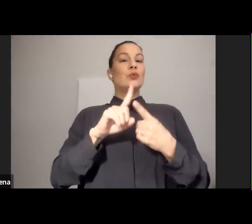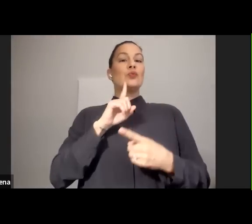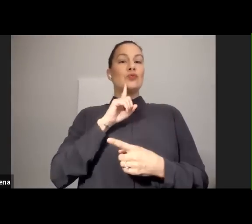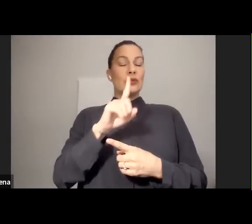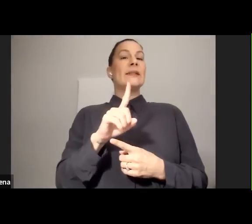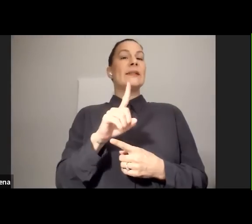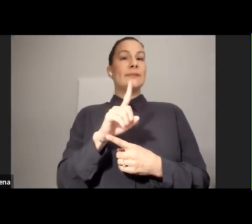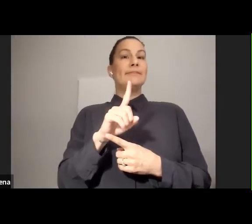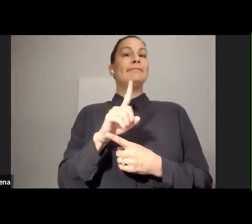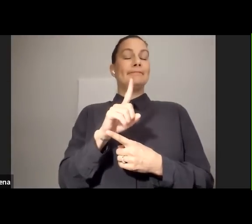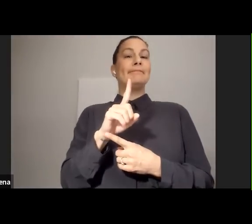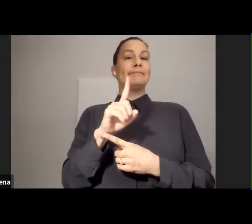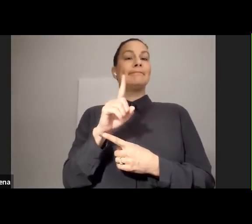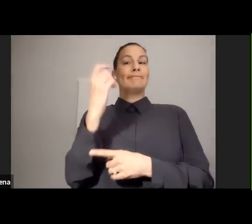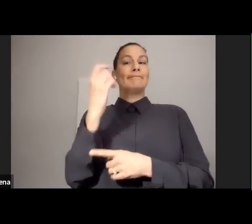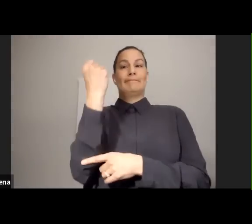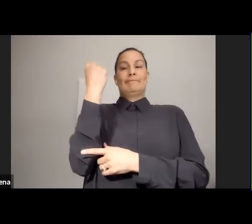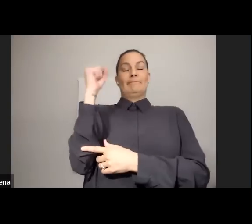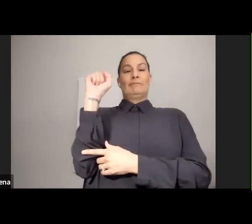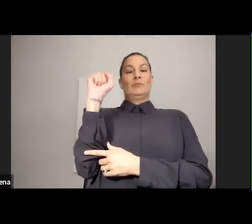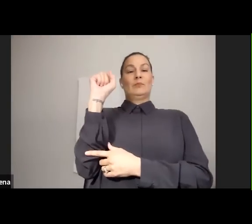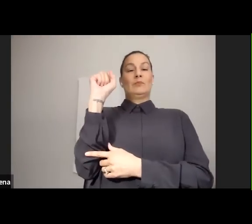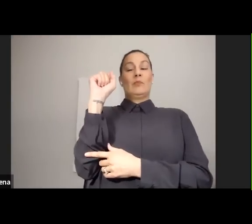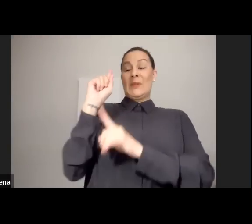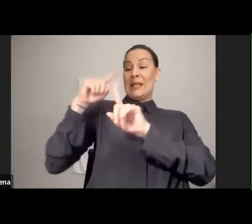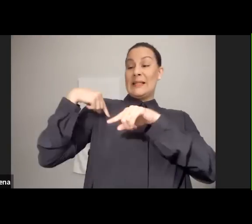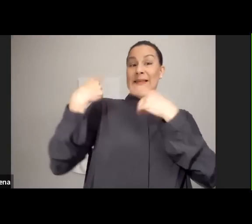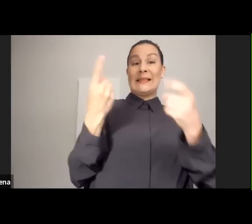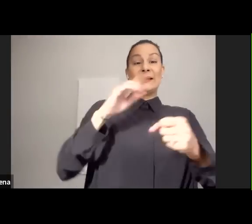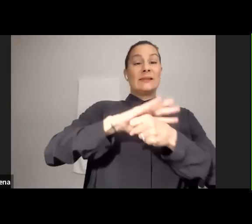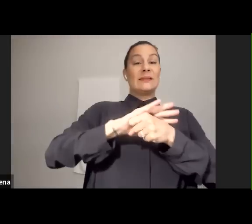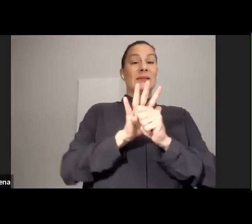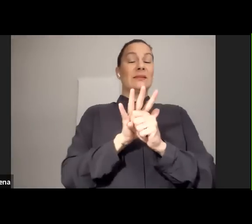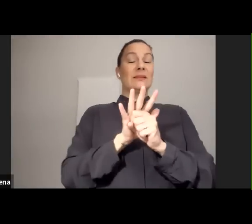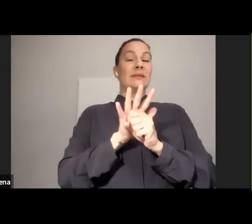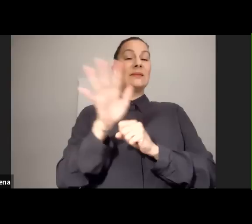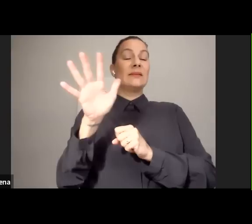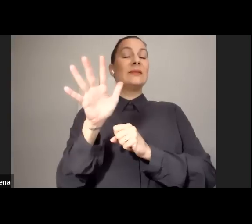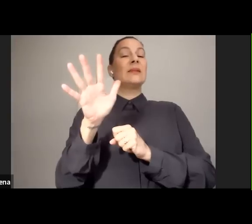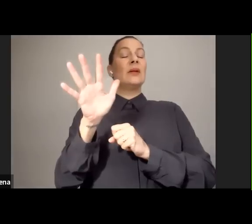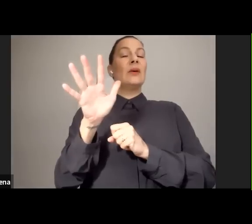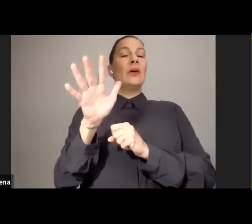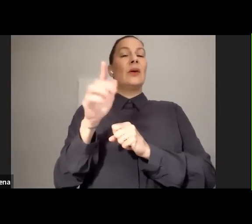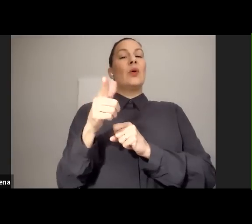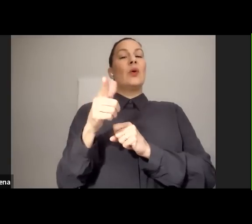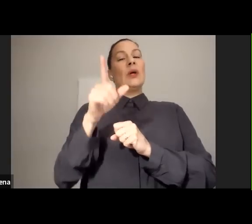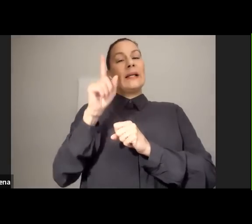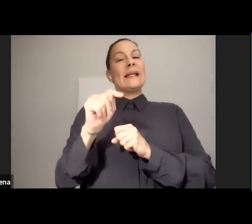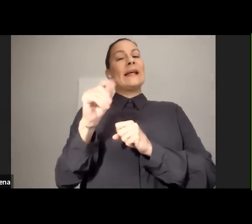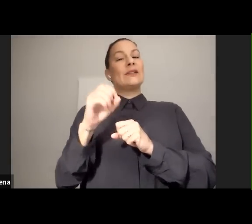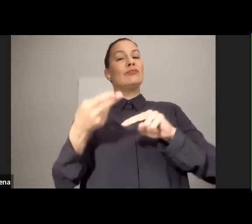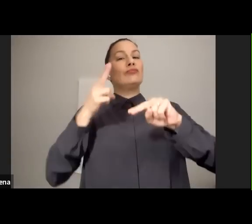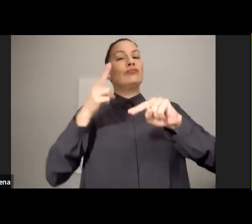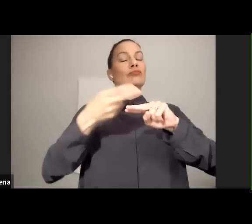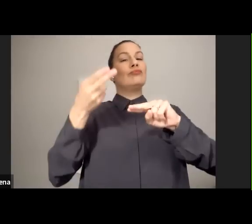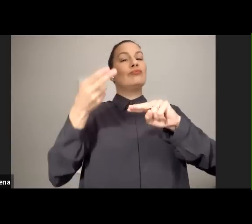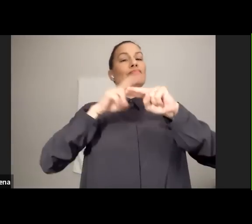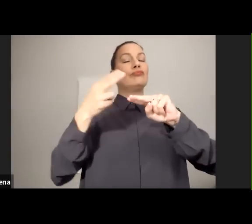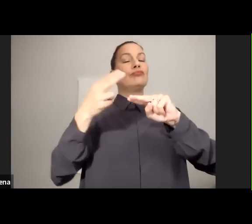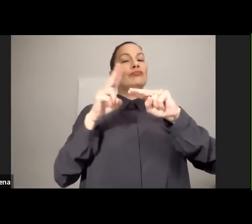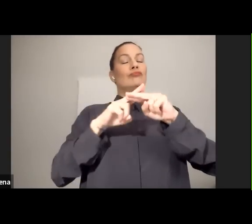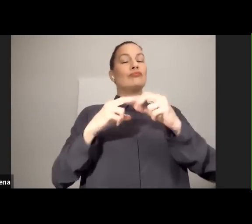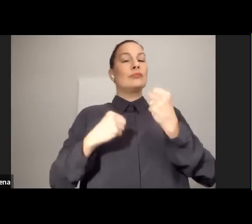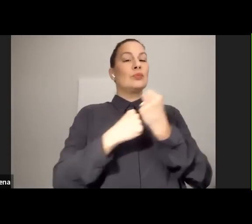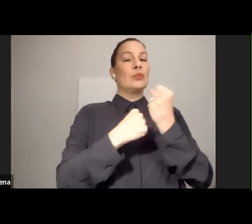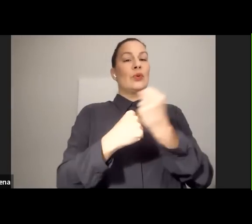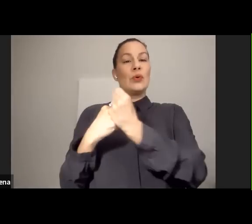been a shift due to COVID-19 and race and class solidarity, but there's still more work to be done. If we are to